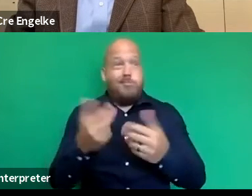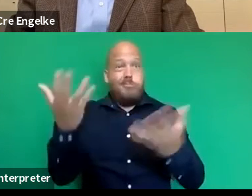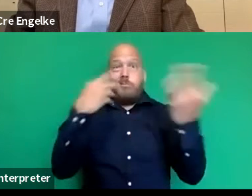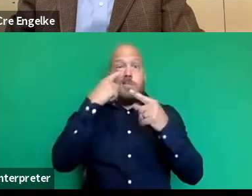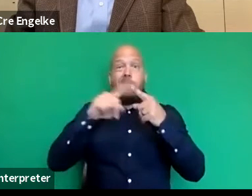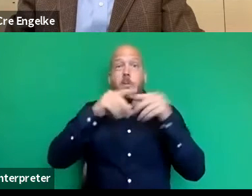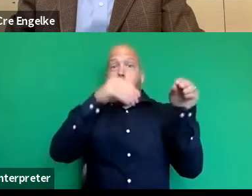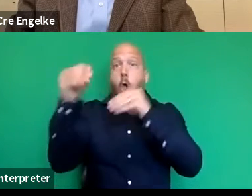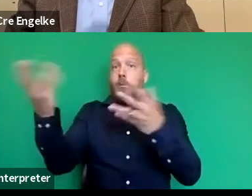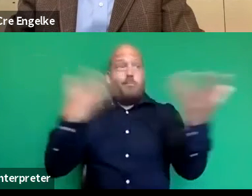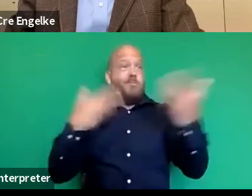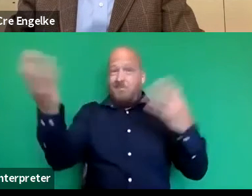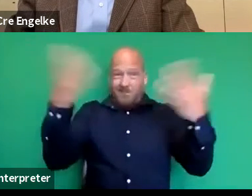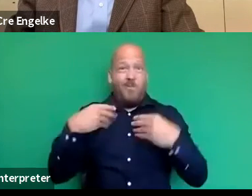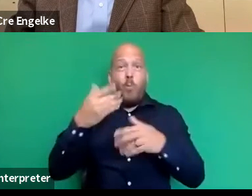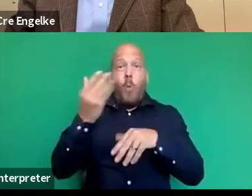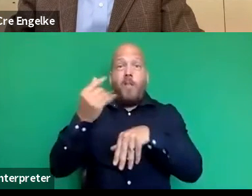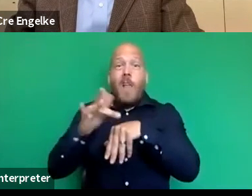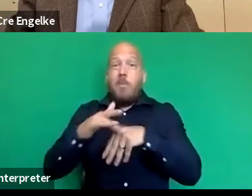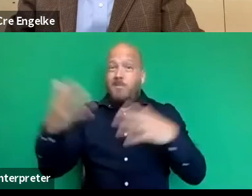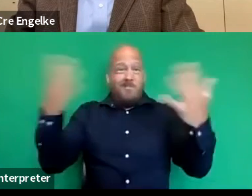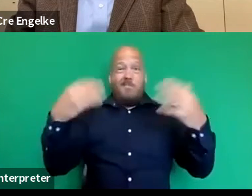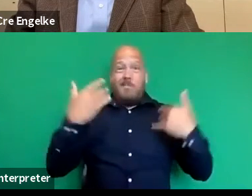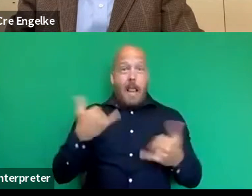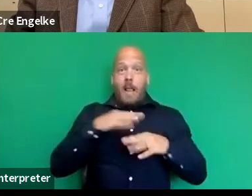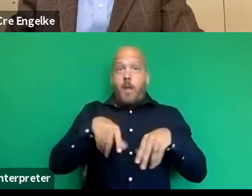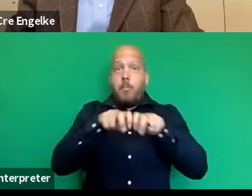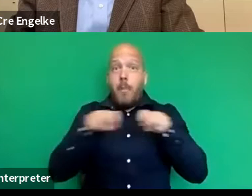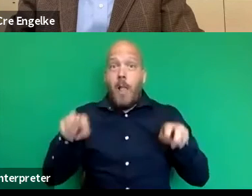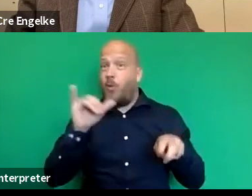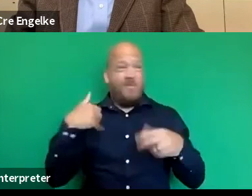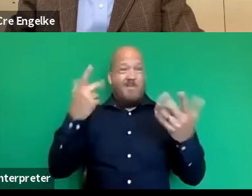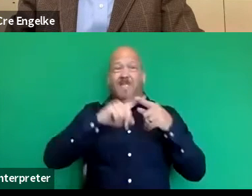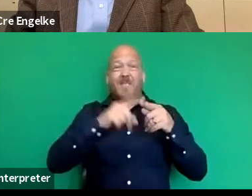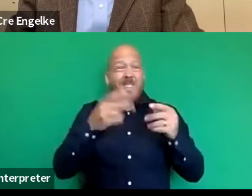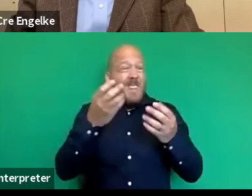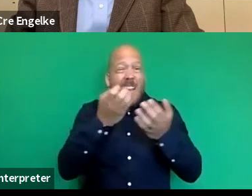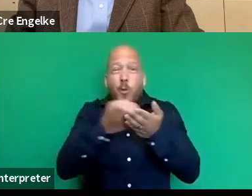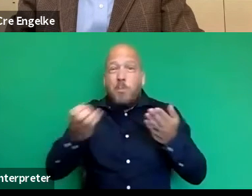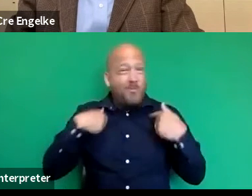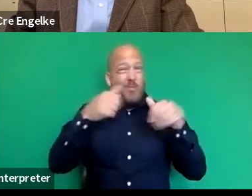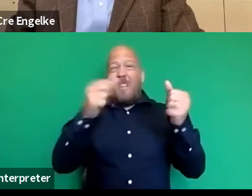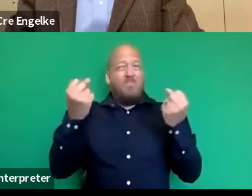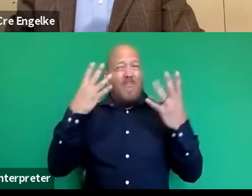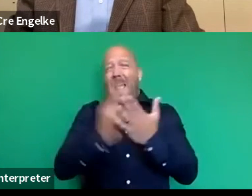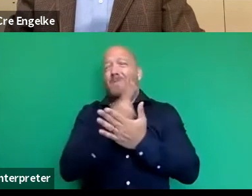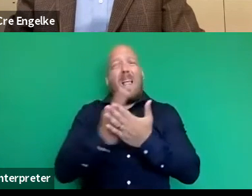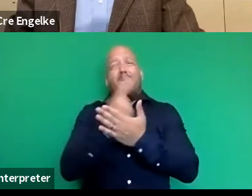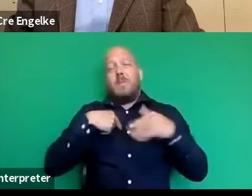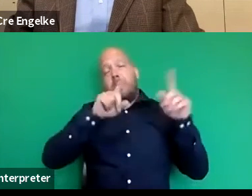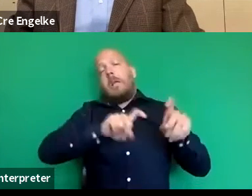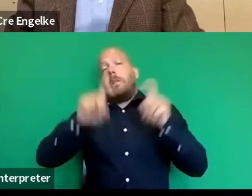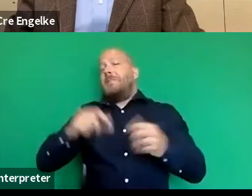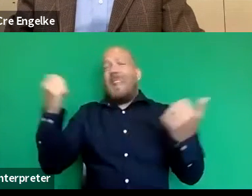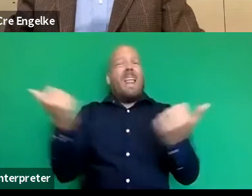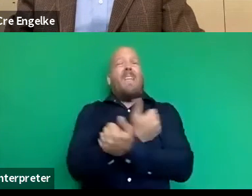you know, tons of conditions. We have thousands of hours of test scripts that we use to evaluate ASRs. And I can